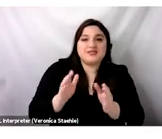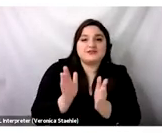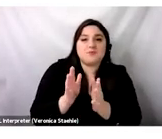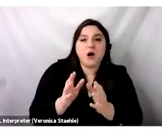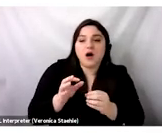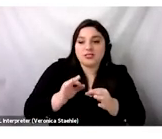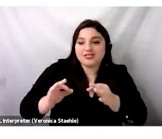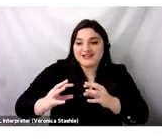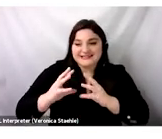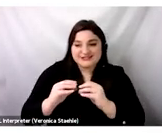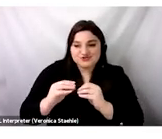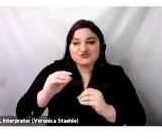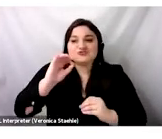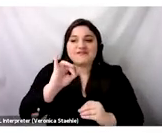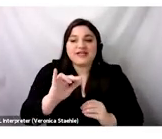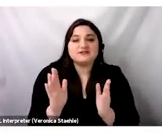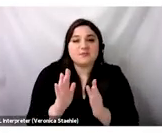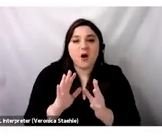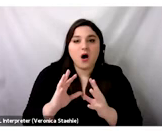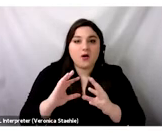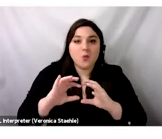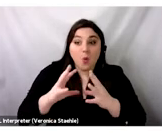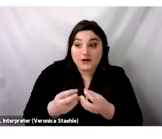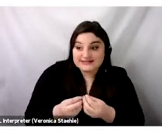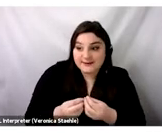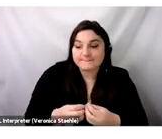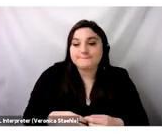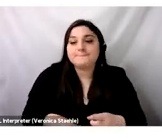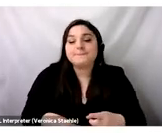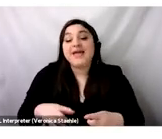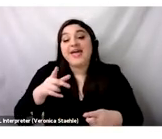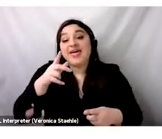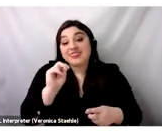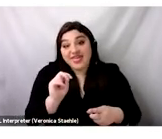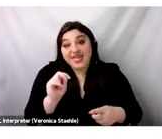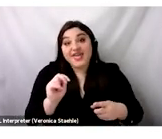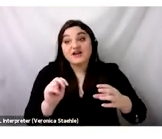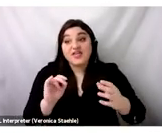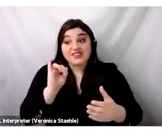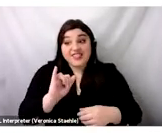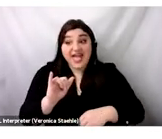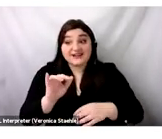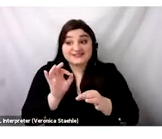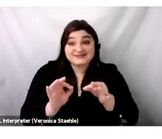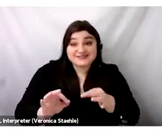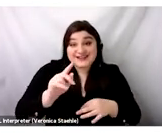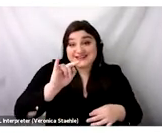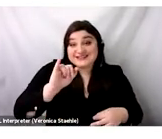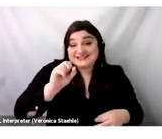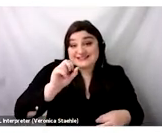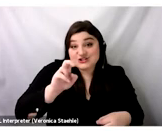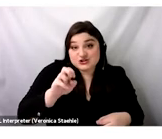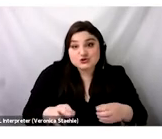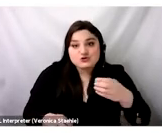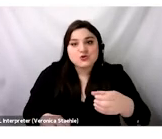As the organism, the toxins move up the food chain, because fatty tissues are the perfect resting